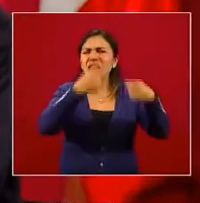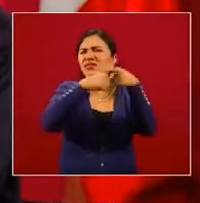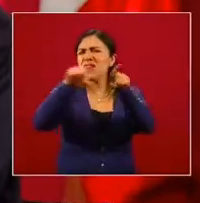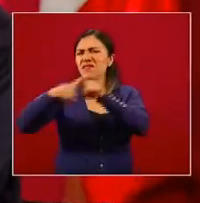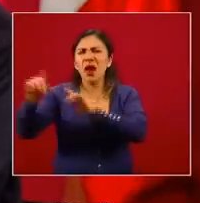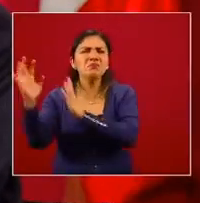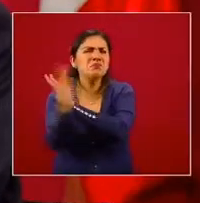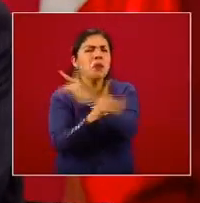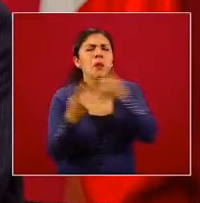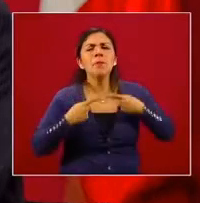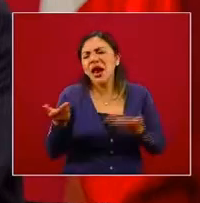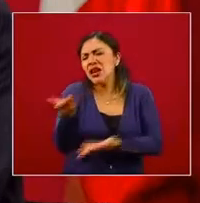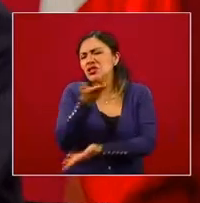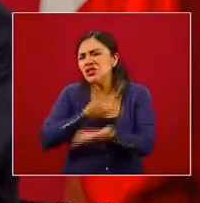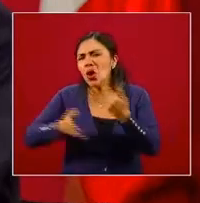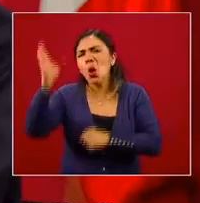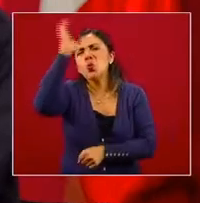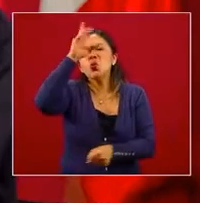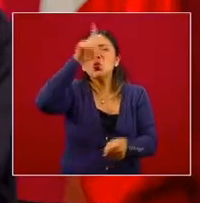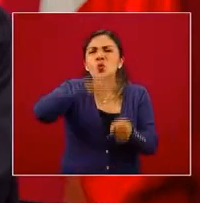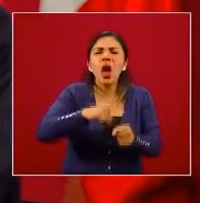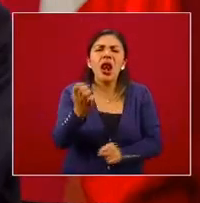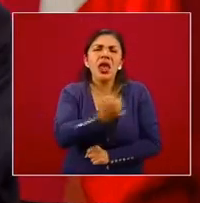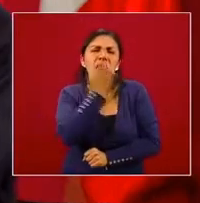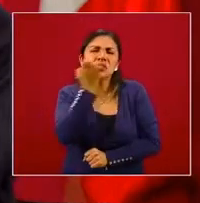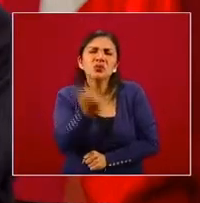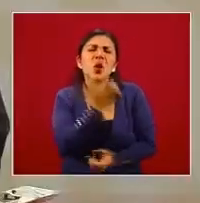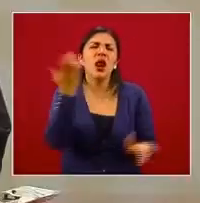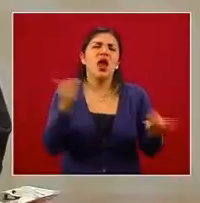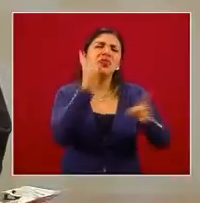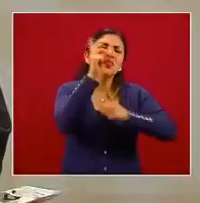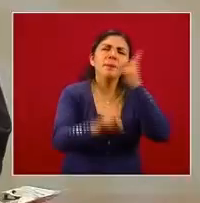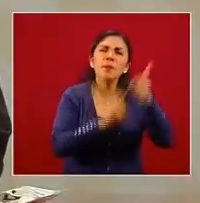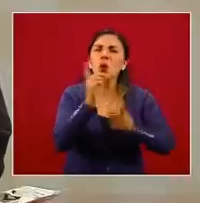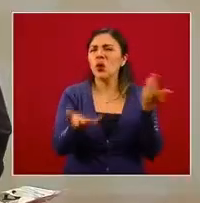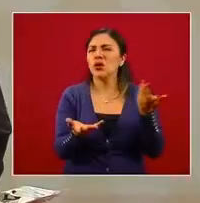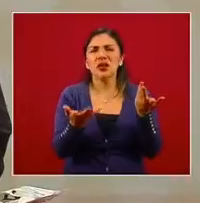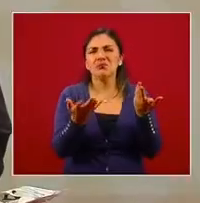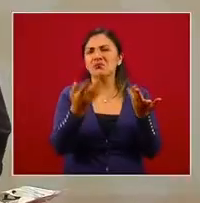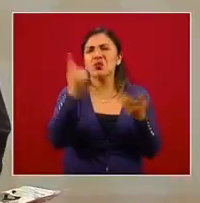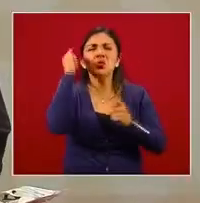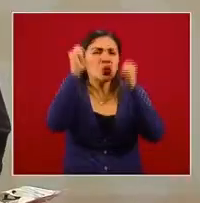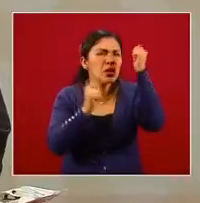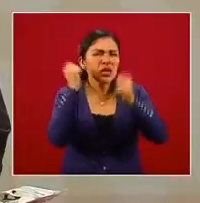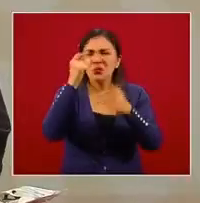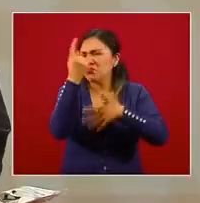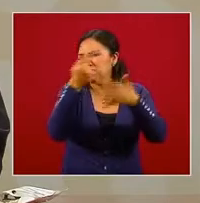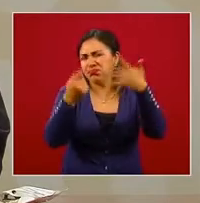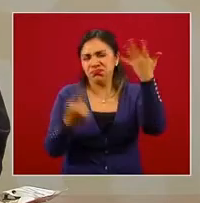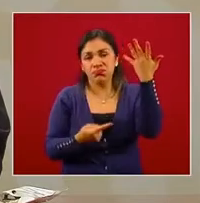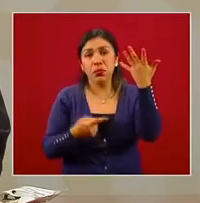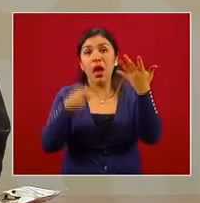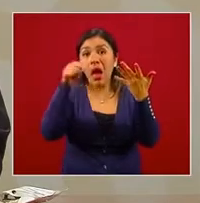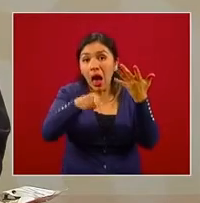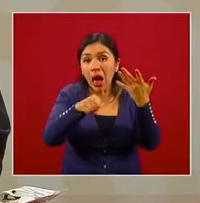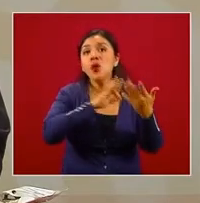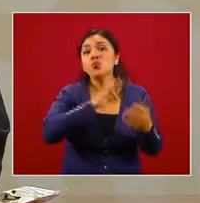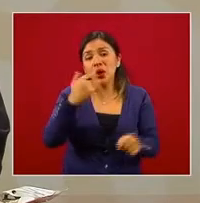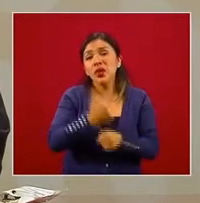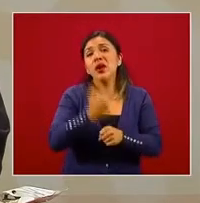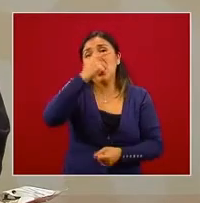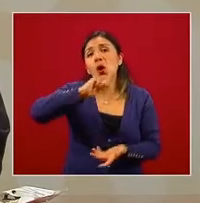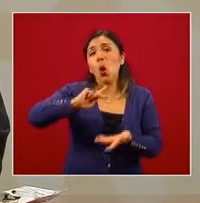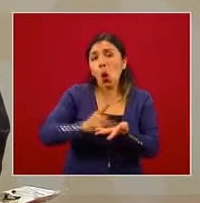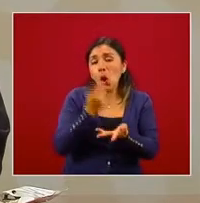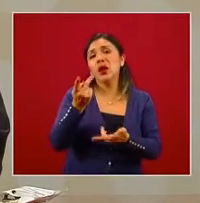they're in all kinds of different places where there are big crowds, like recreational spaces, cultural, sports spaces, tourism spaces.